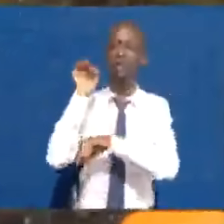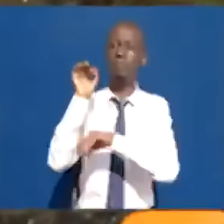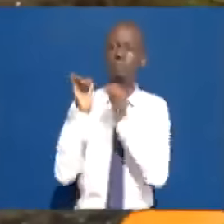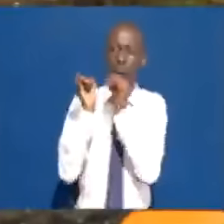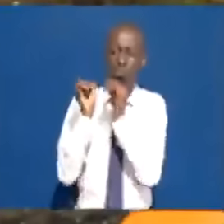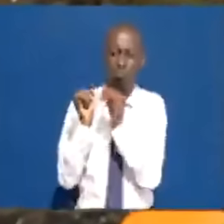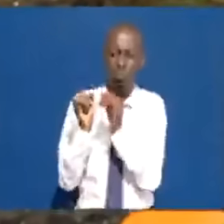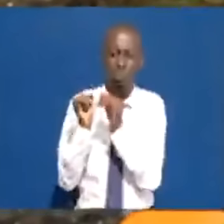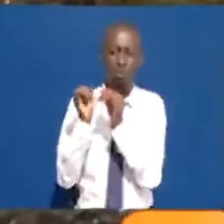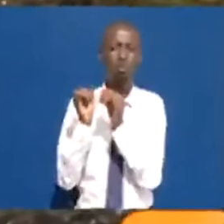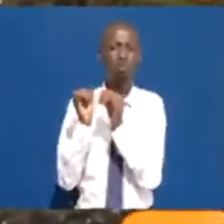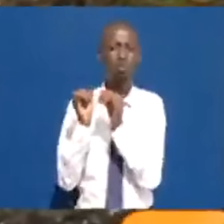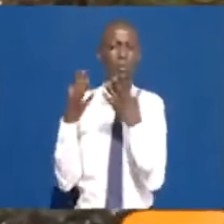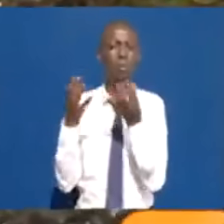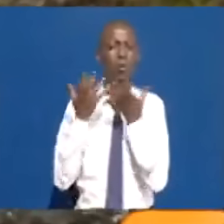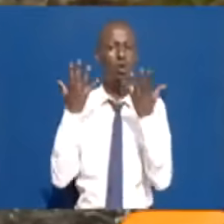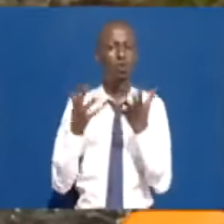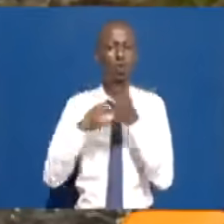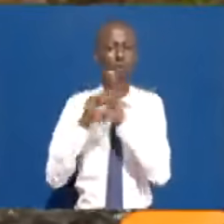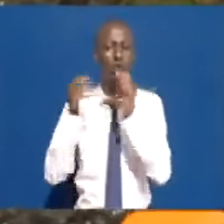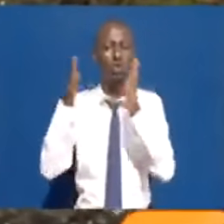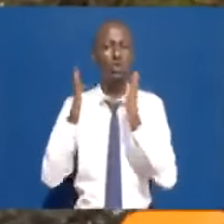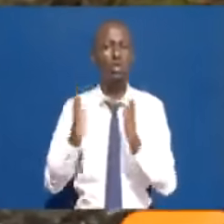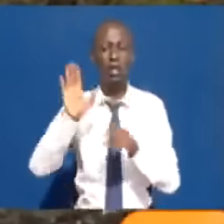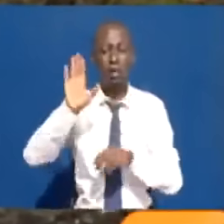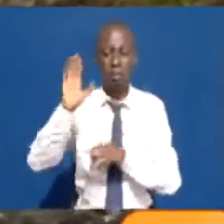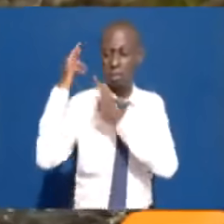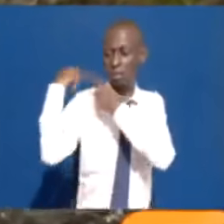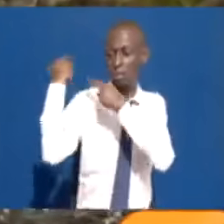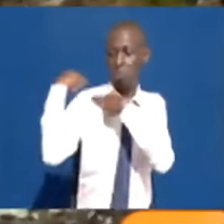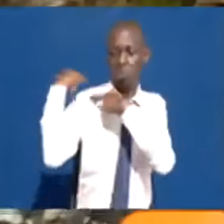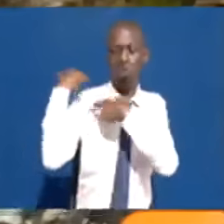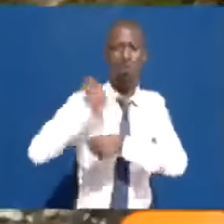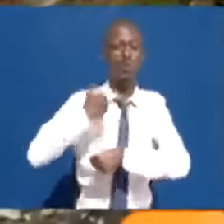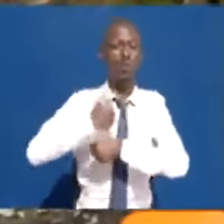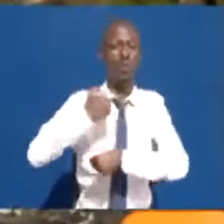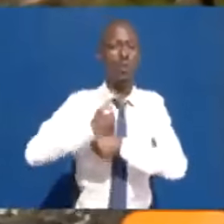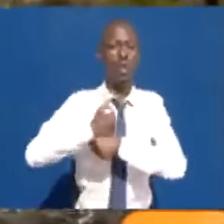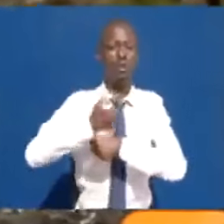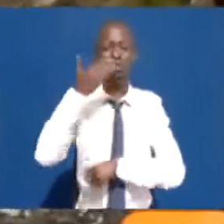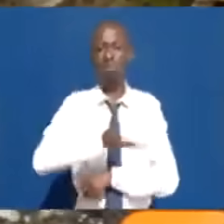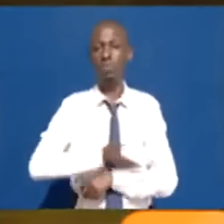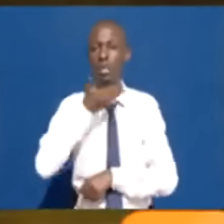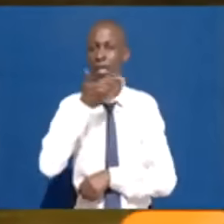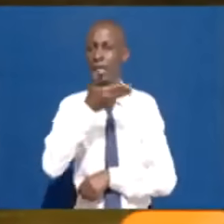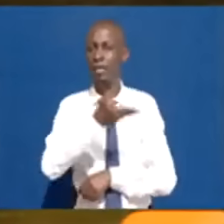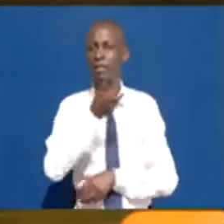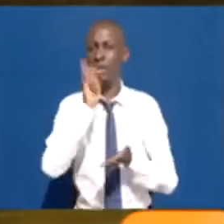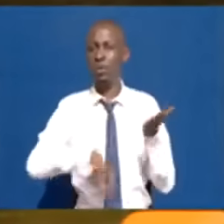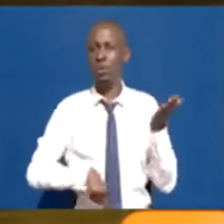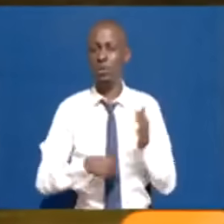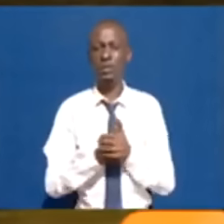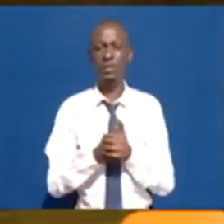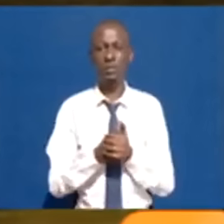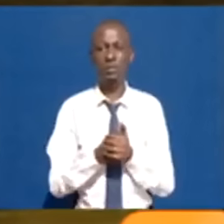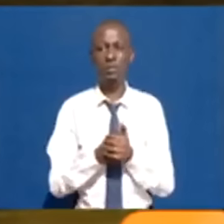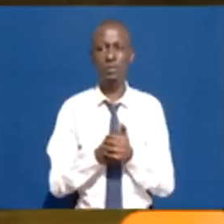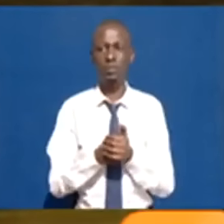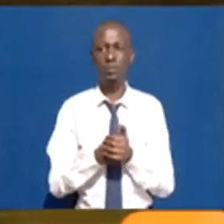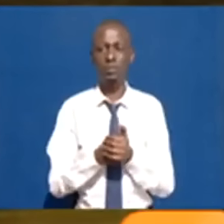that residents say is the contractor responsible for the works, the response was, "No, me, I just give